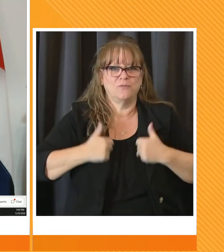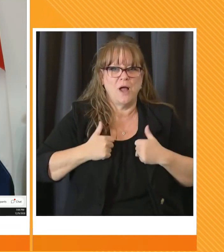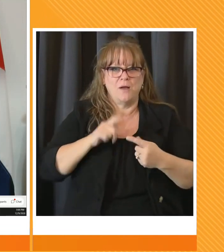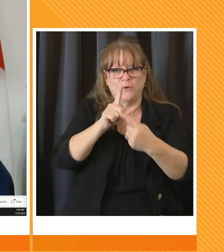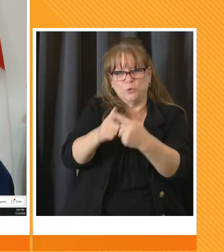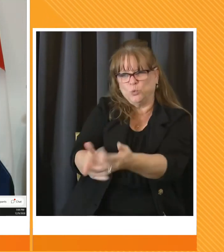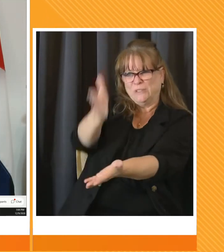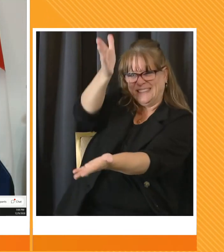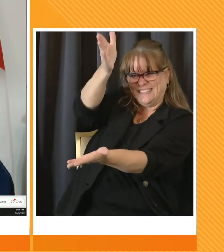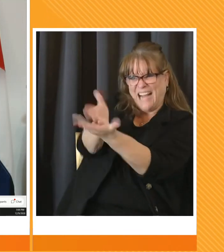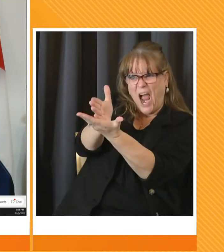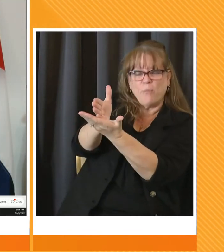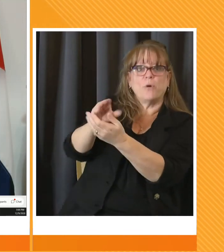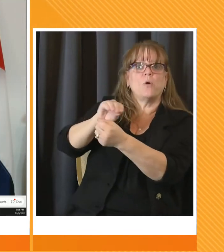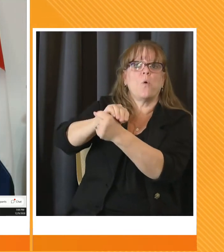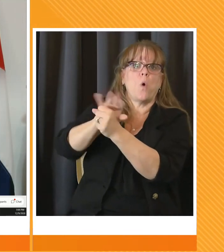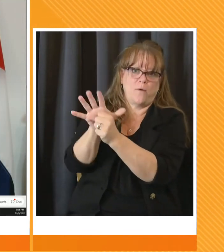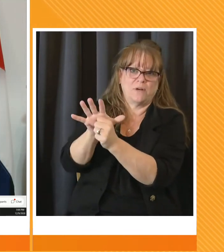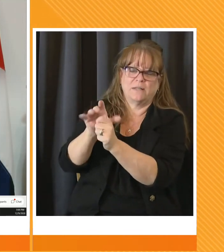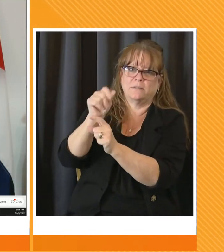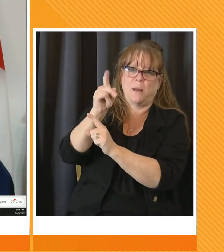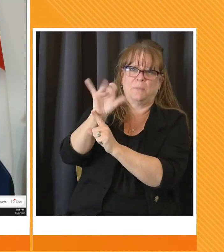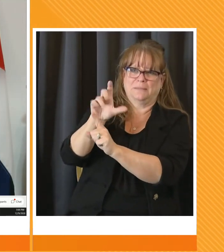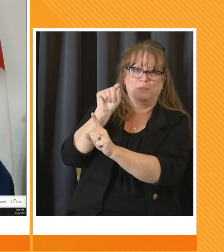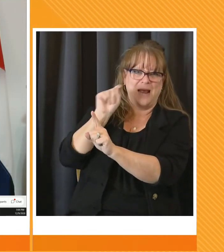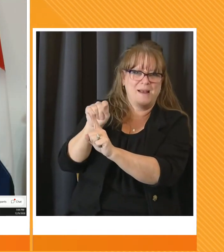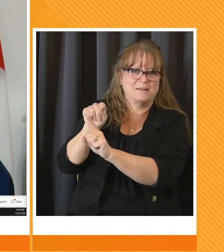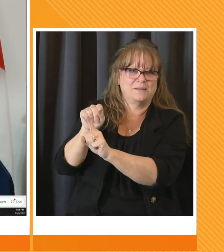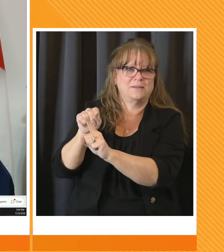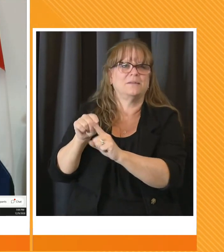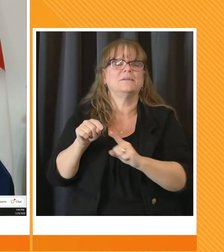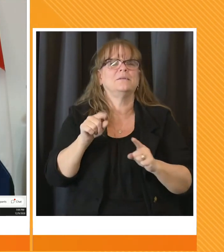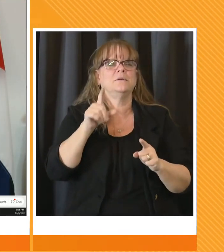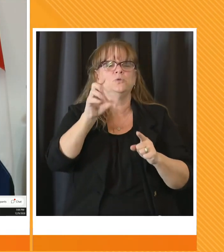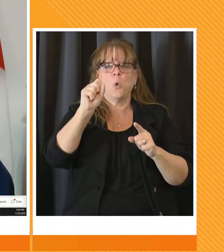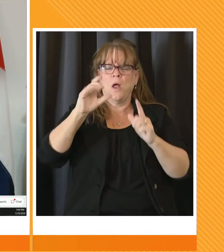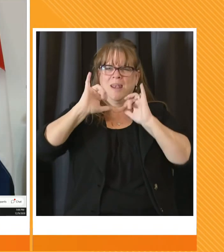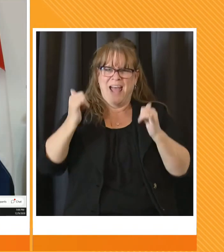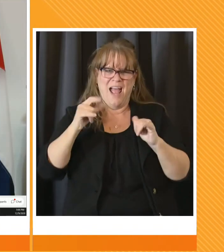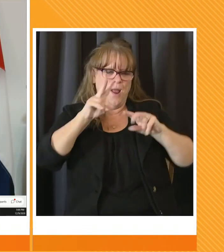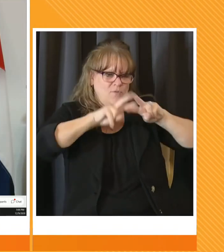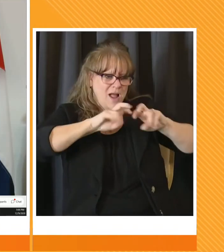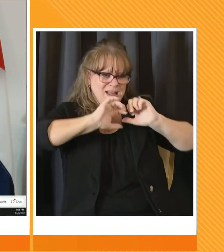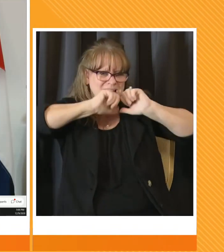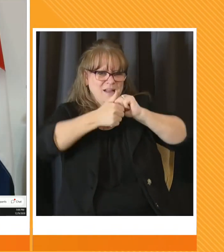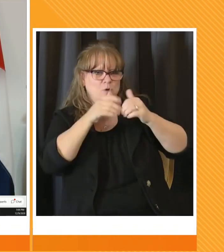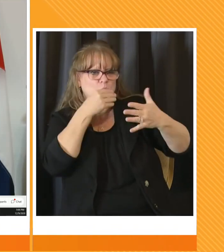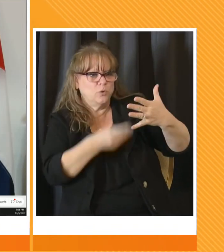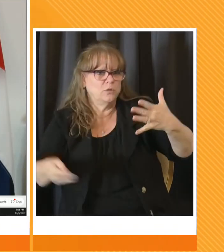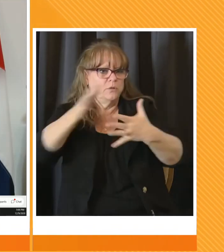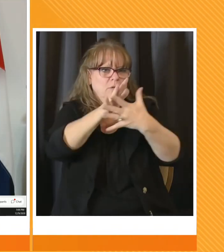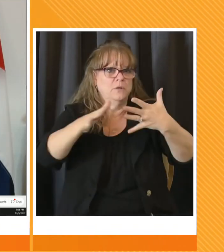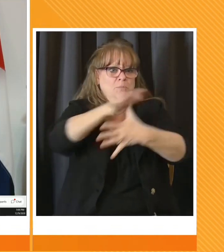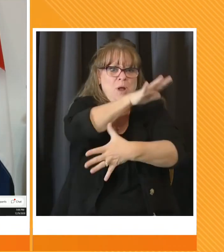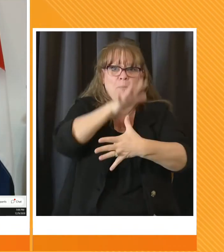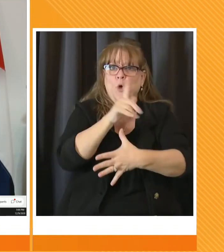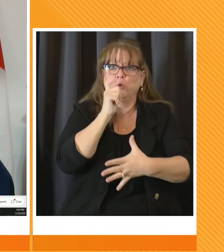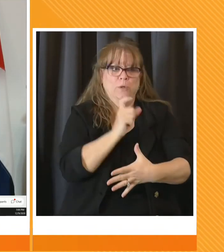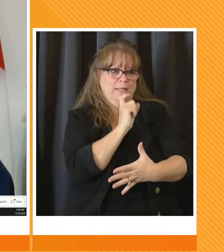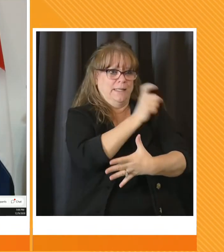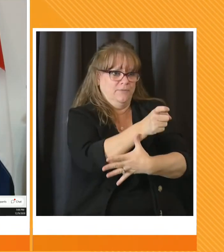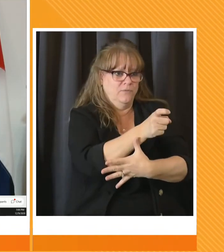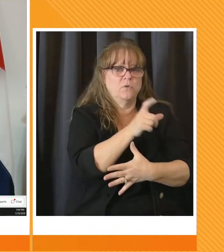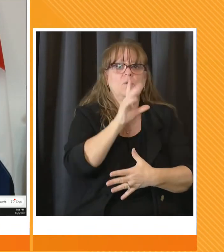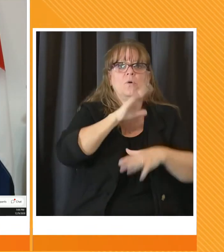risk, 65 and up, people with pre-existing conditions. For months, we've been carefully planning this